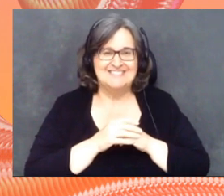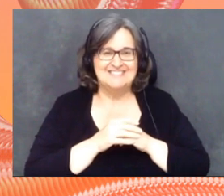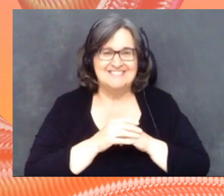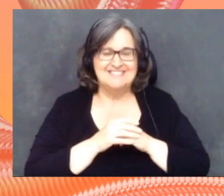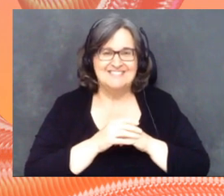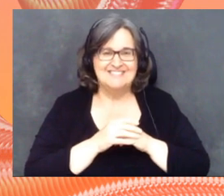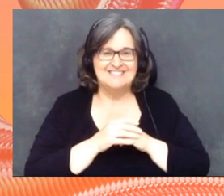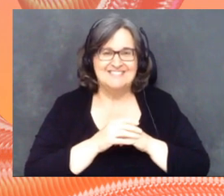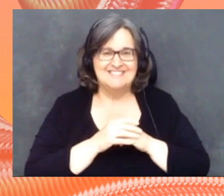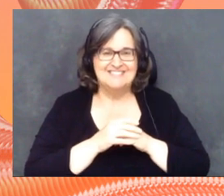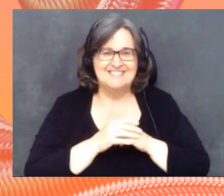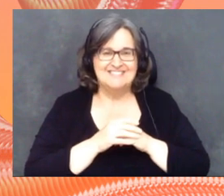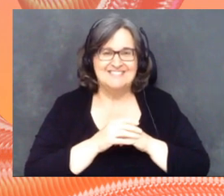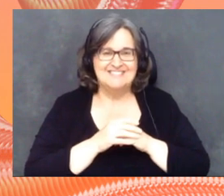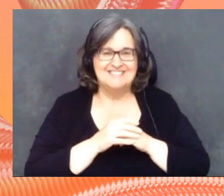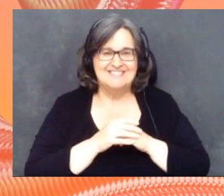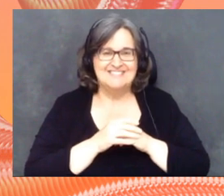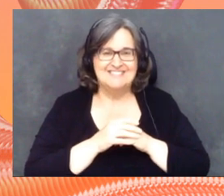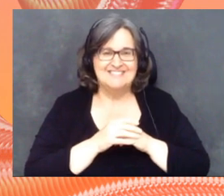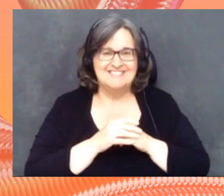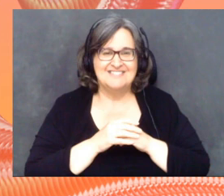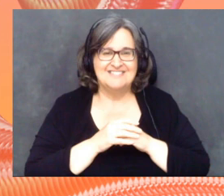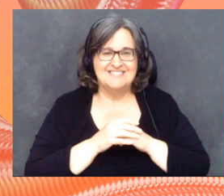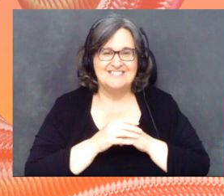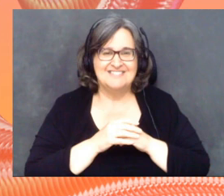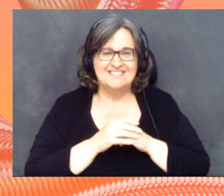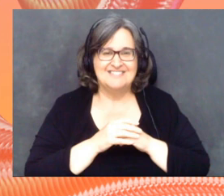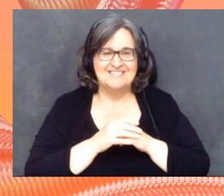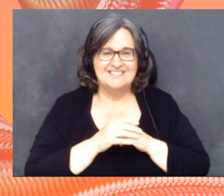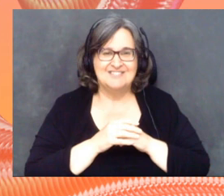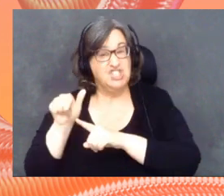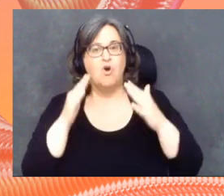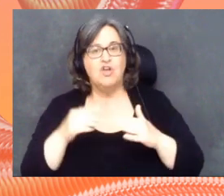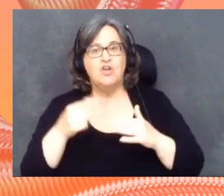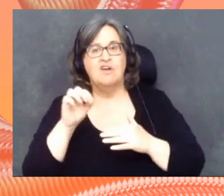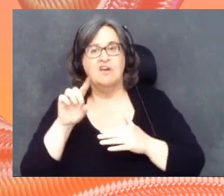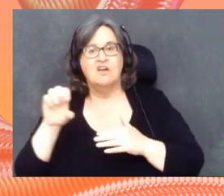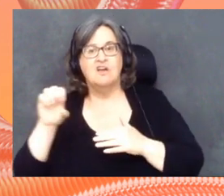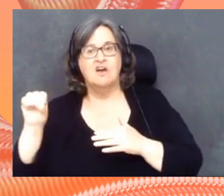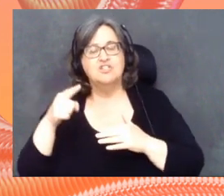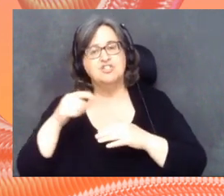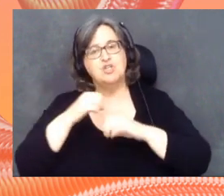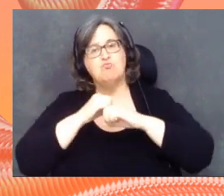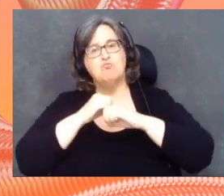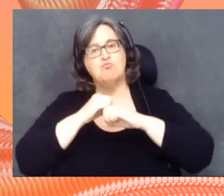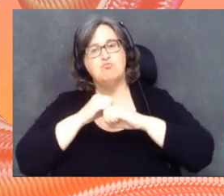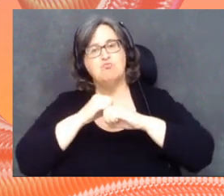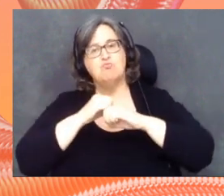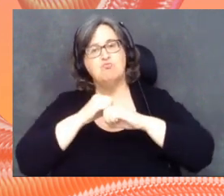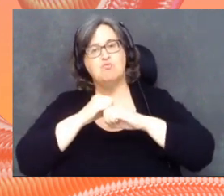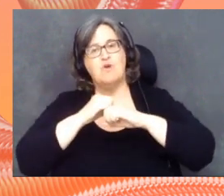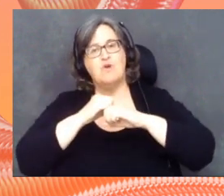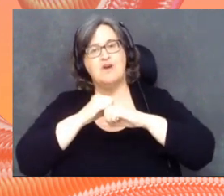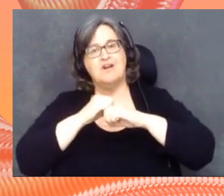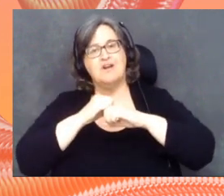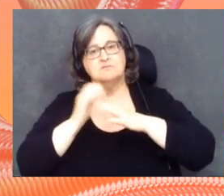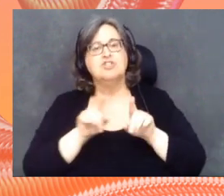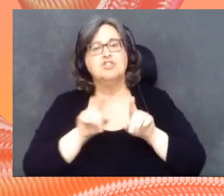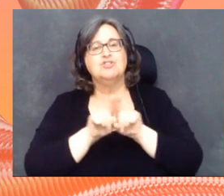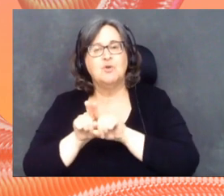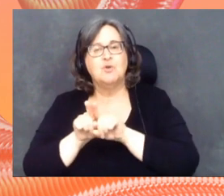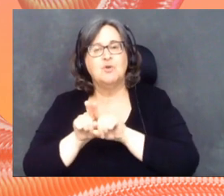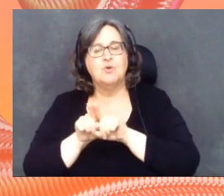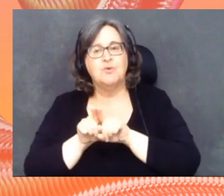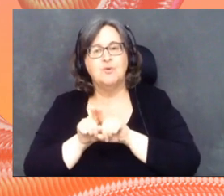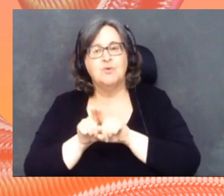Pallas Athena is the warrior goddess. She's the protectress of the city. She's also